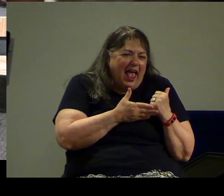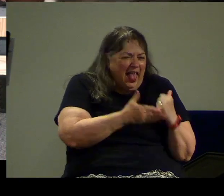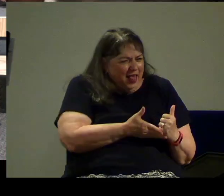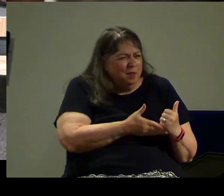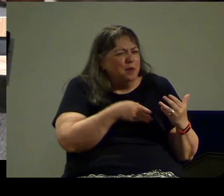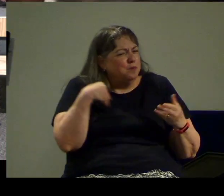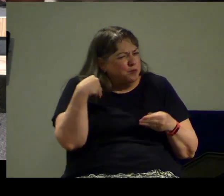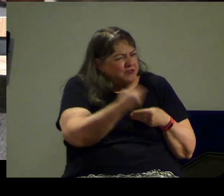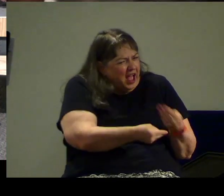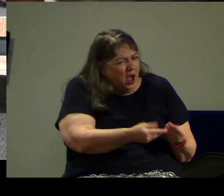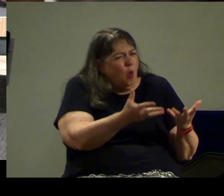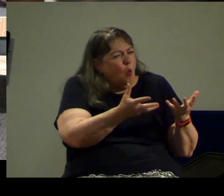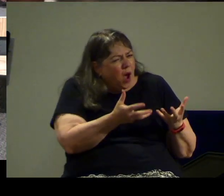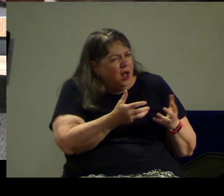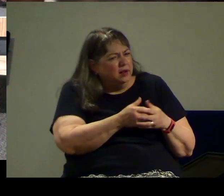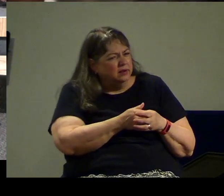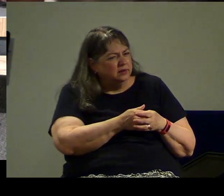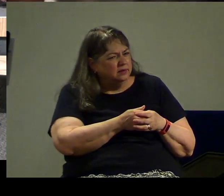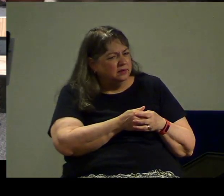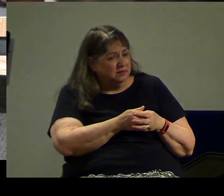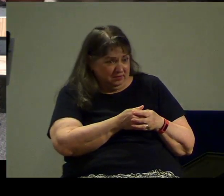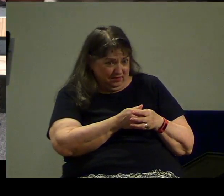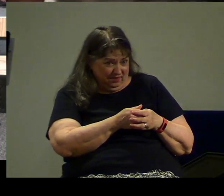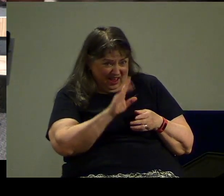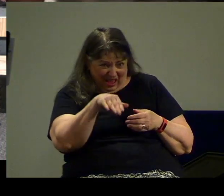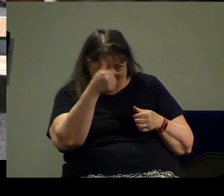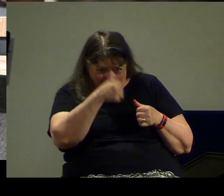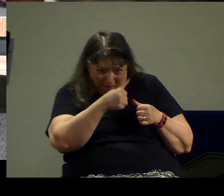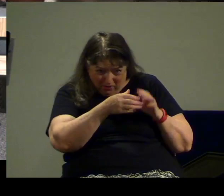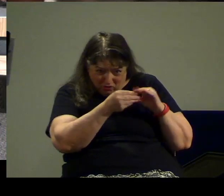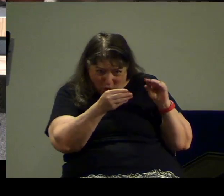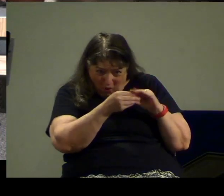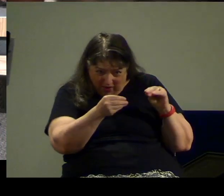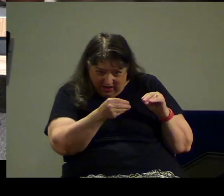you. Didn't he provide for them in the wilderness, the manna?